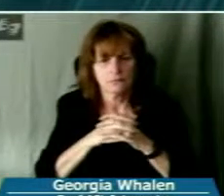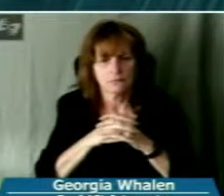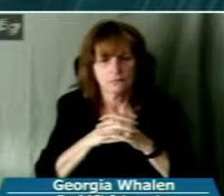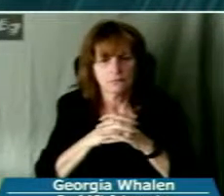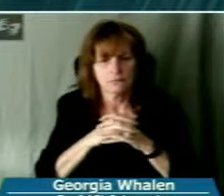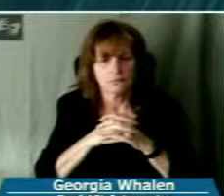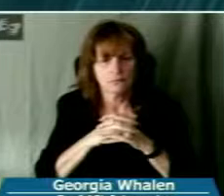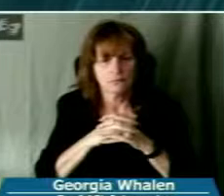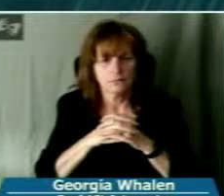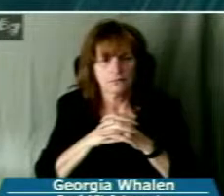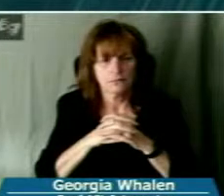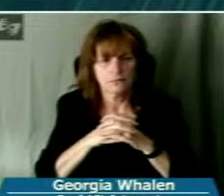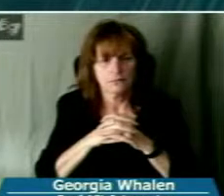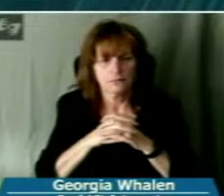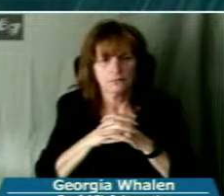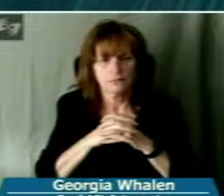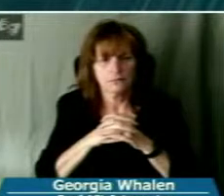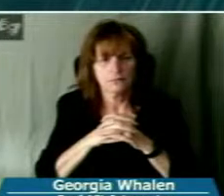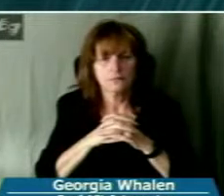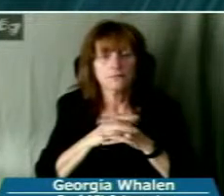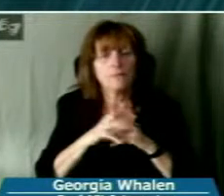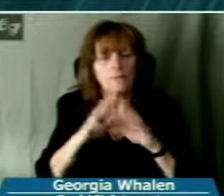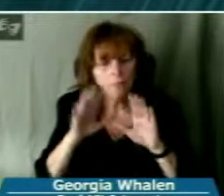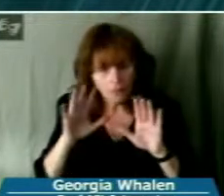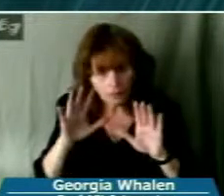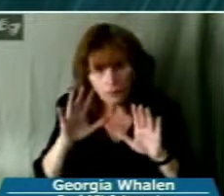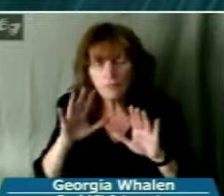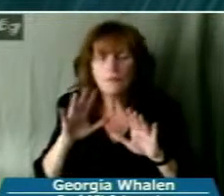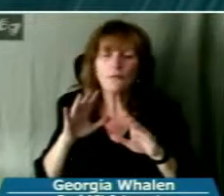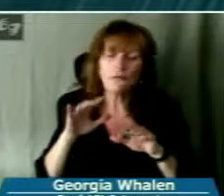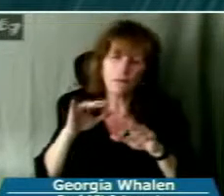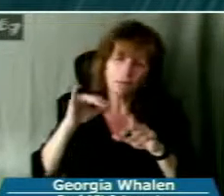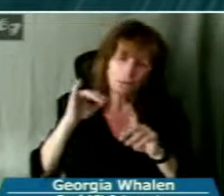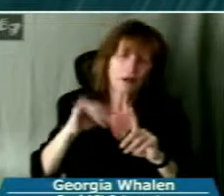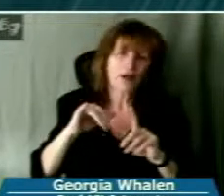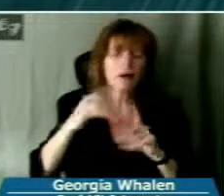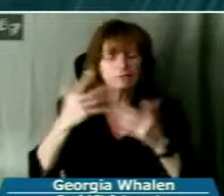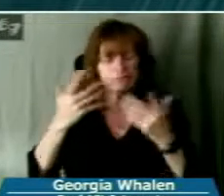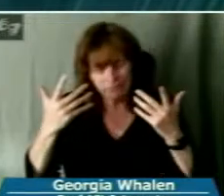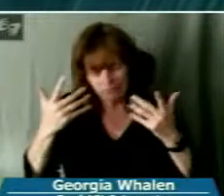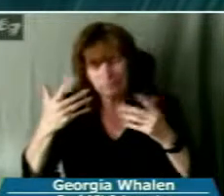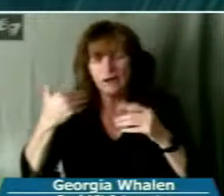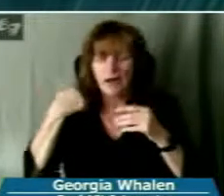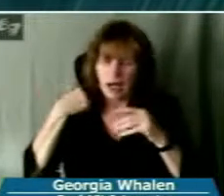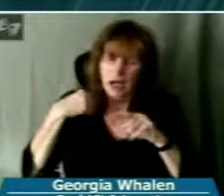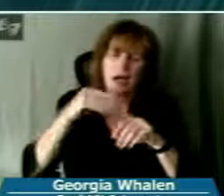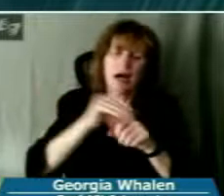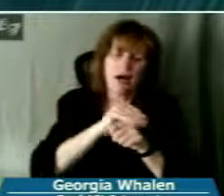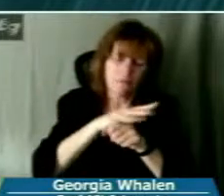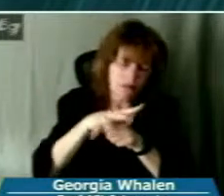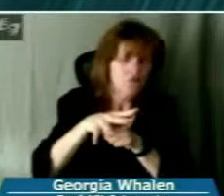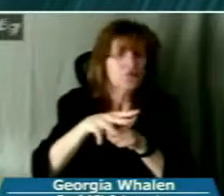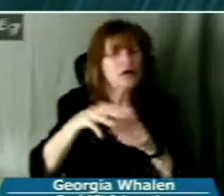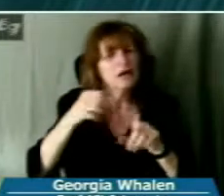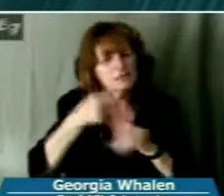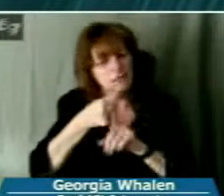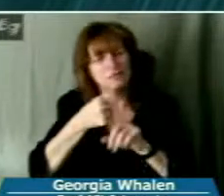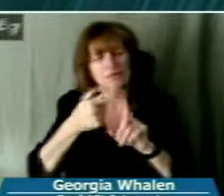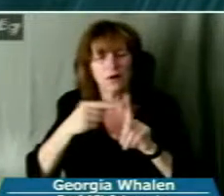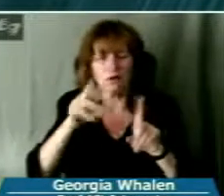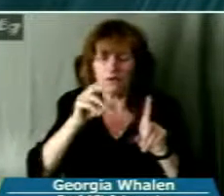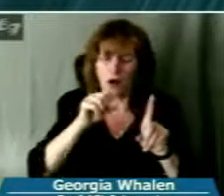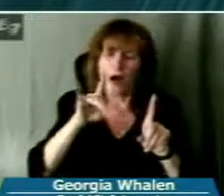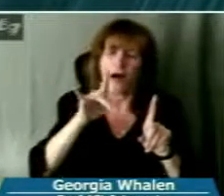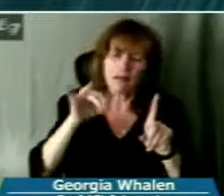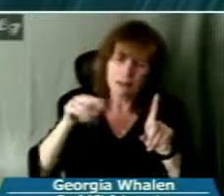Thankfully, no major outbreaks in our long-term care facilities. But when we have declared outbreaks, we've had to work directly with public health. That is an immediate